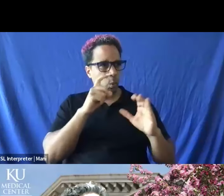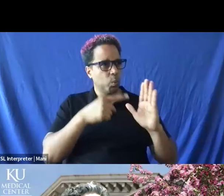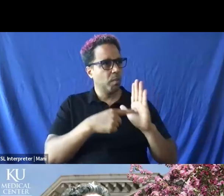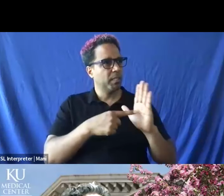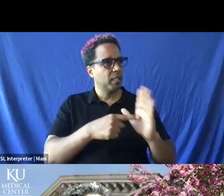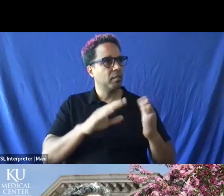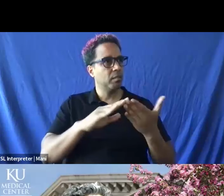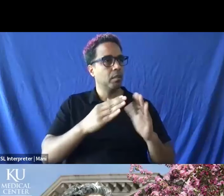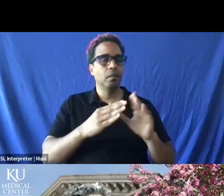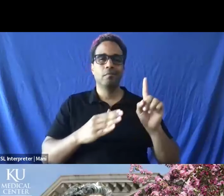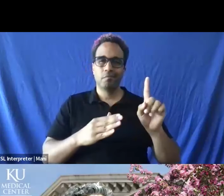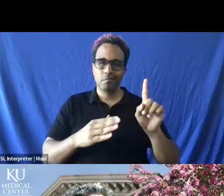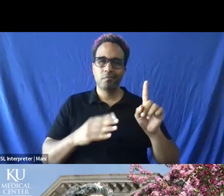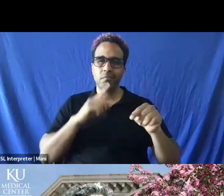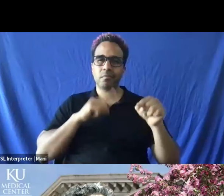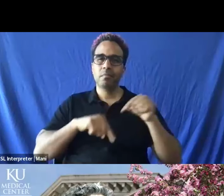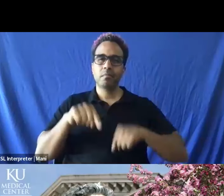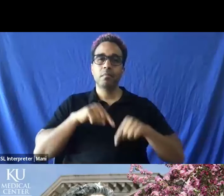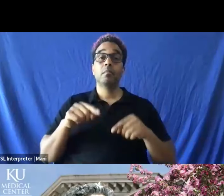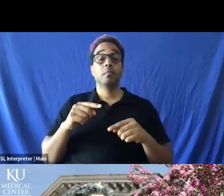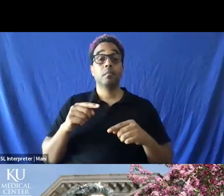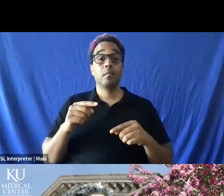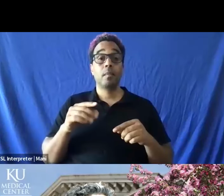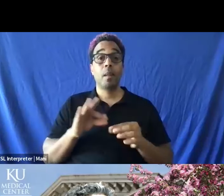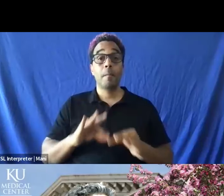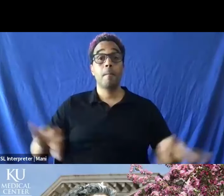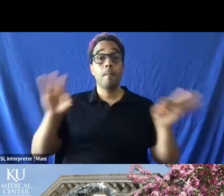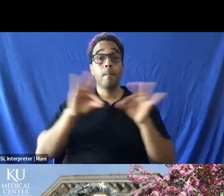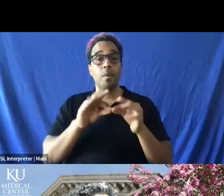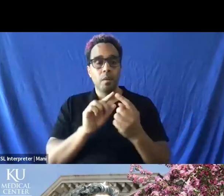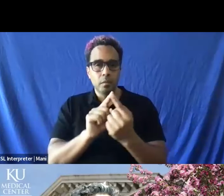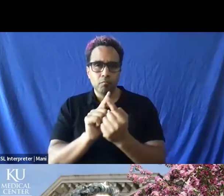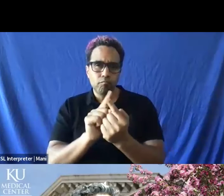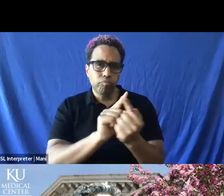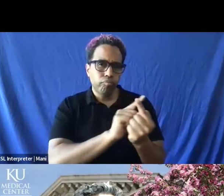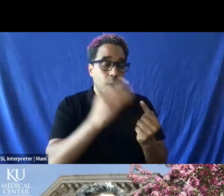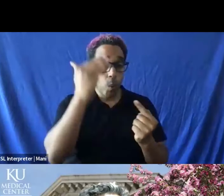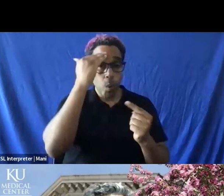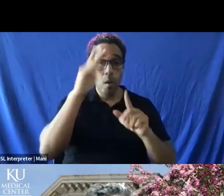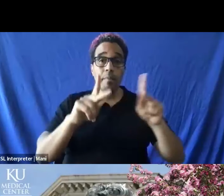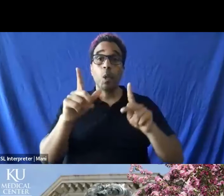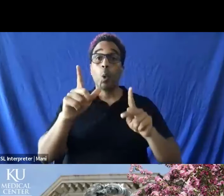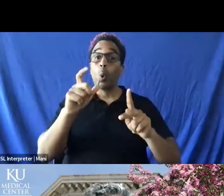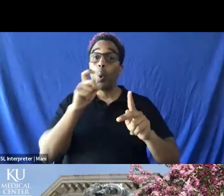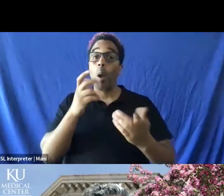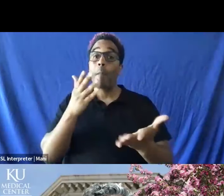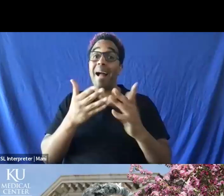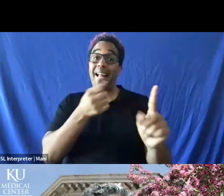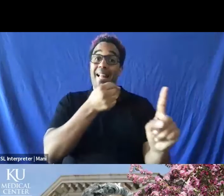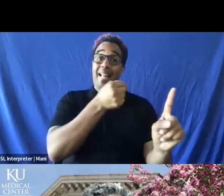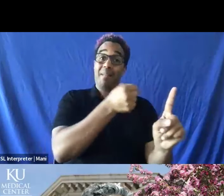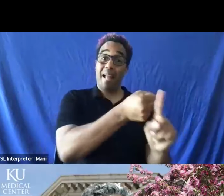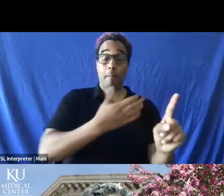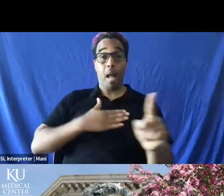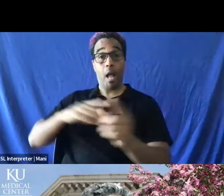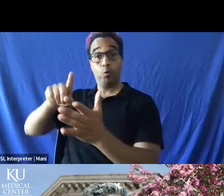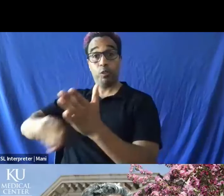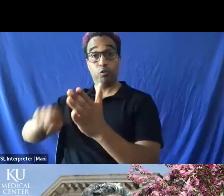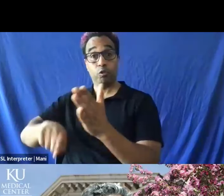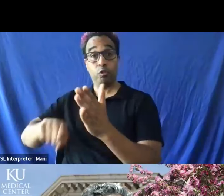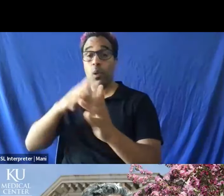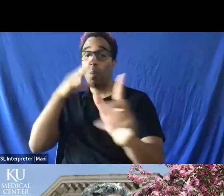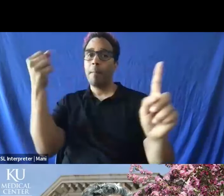getting to know the people who may be impacted by by the sort of research you are wanting to do